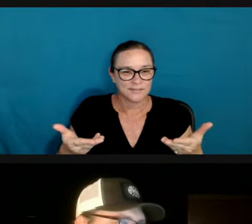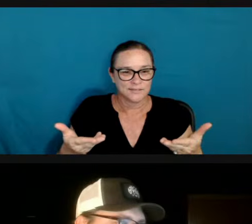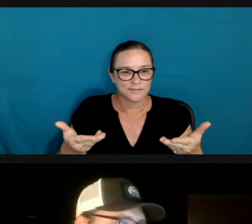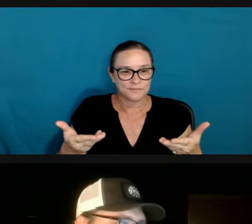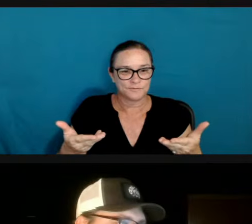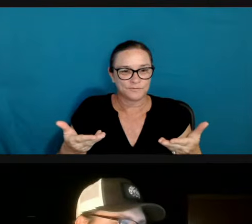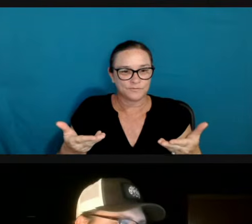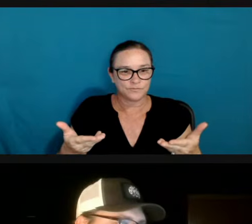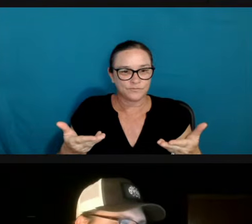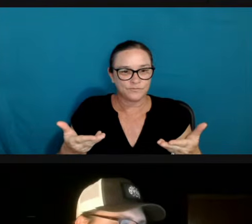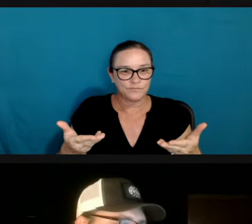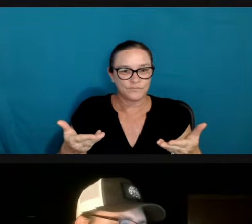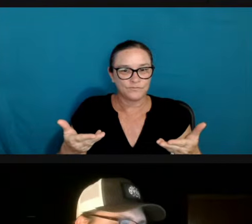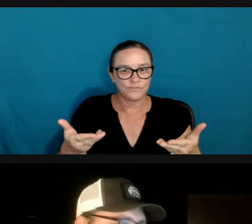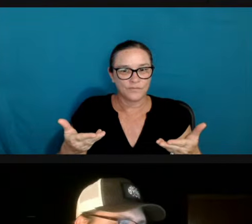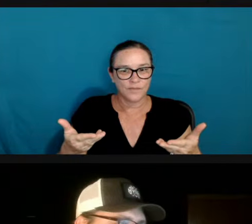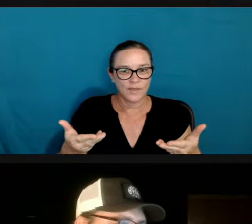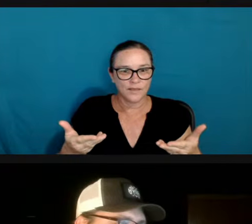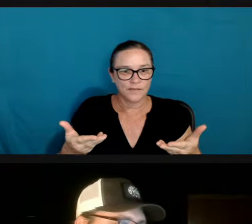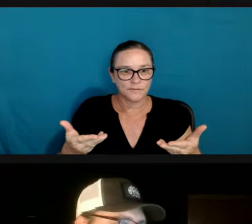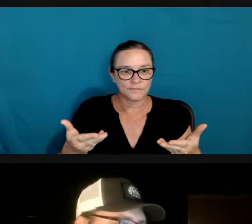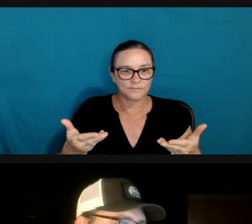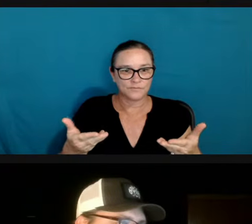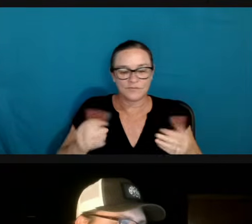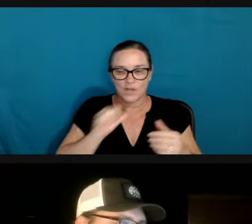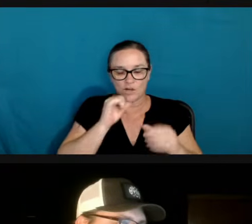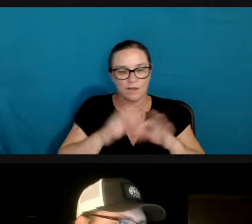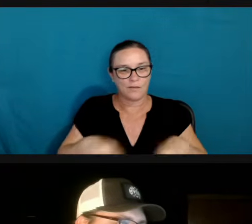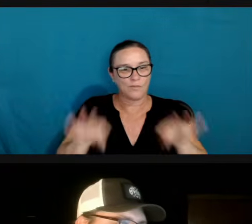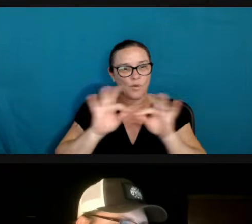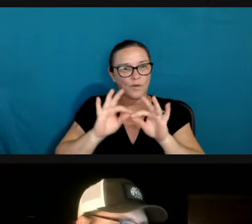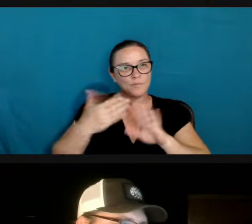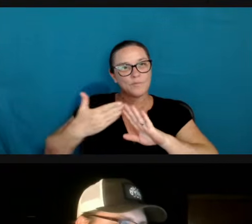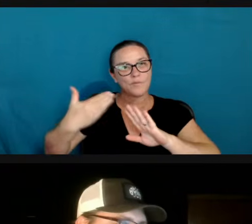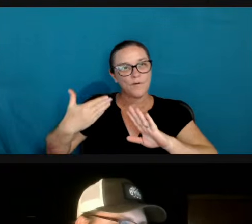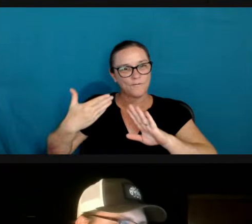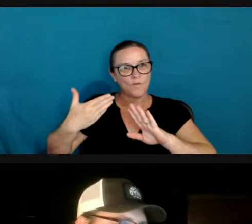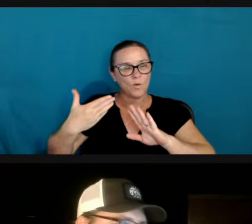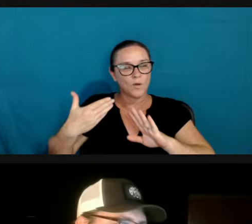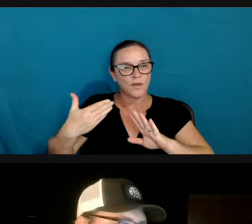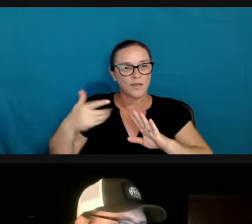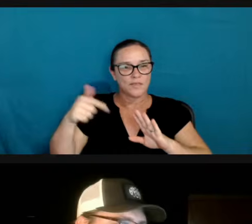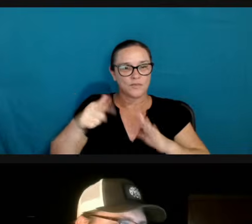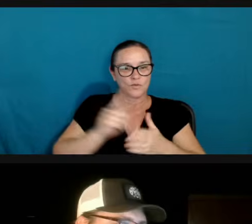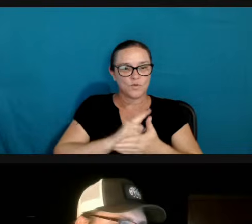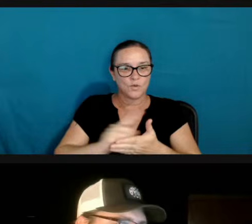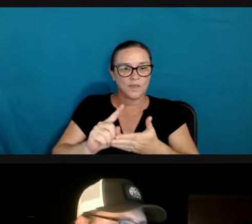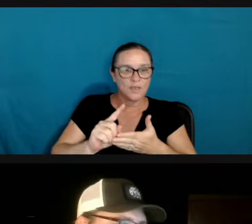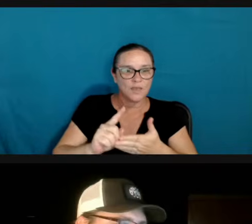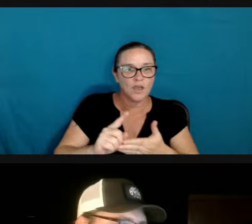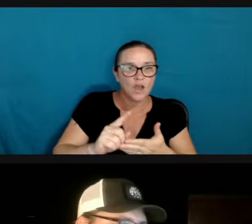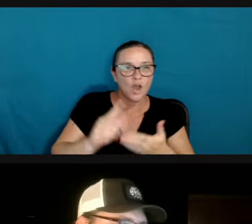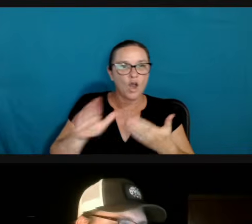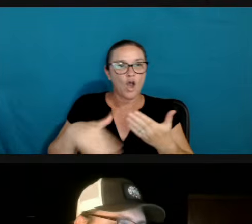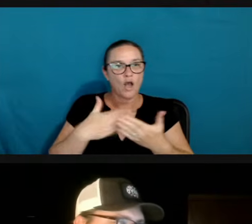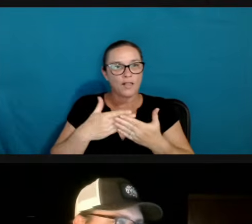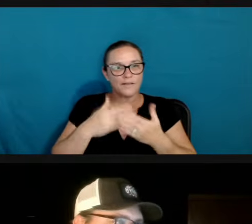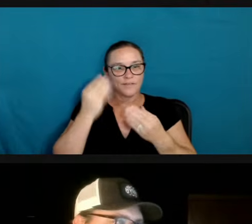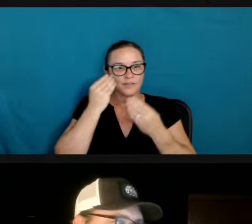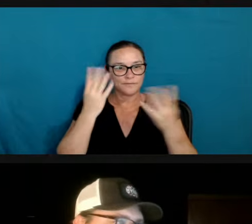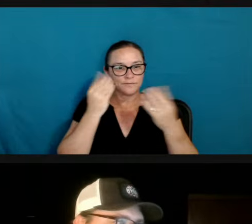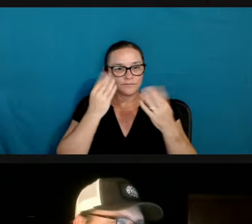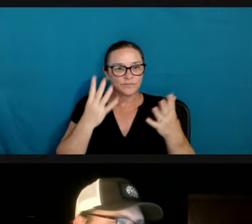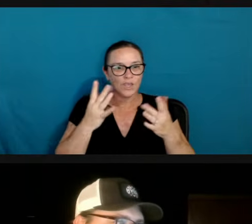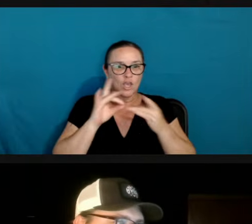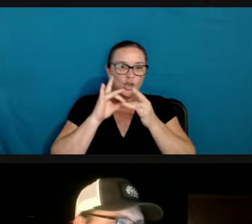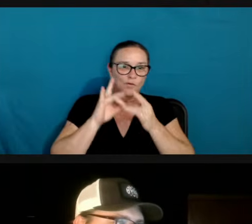are noteworthy, right? Right, as of before this past week, every single activity notice and aviation notice has been directly